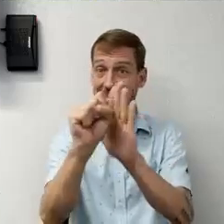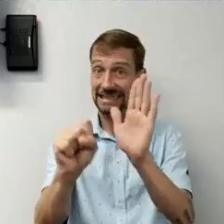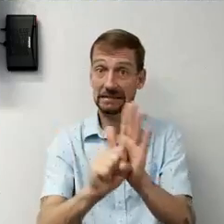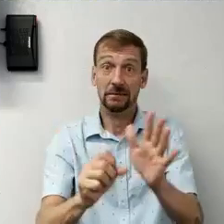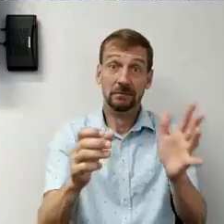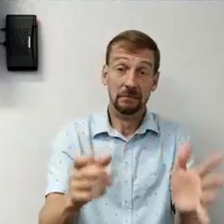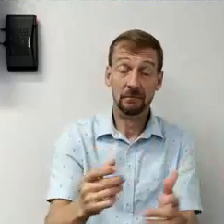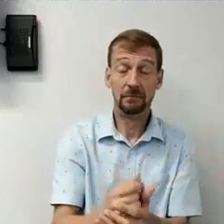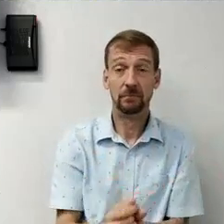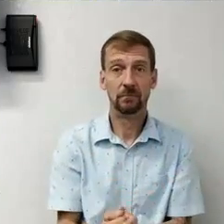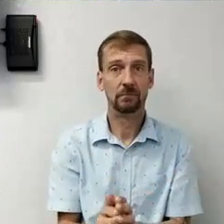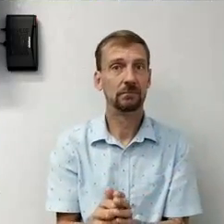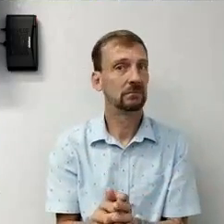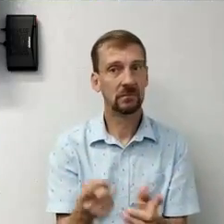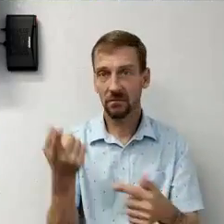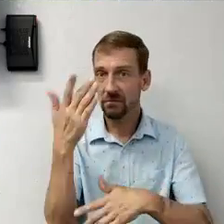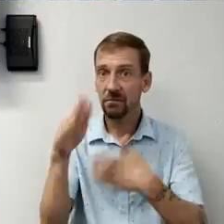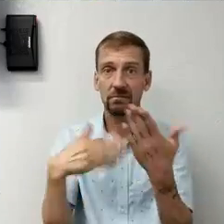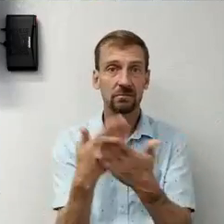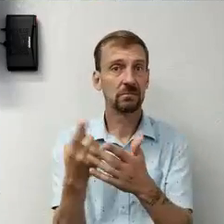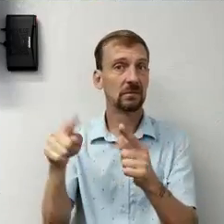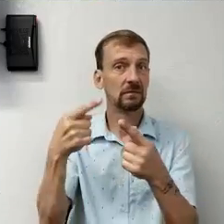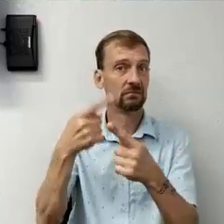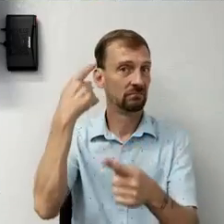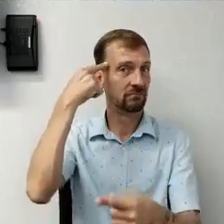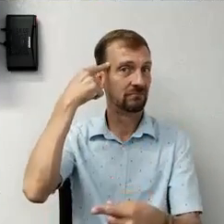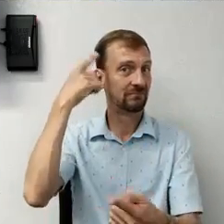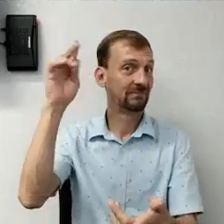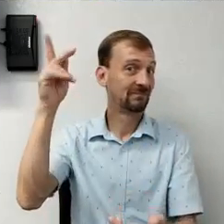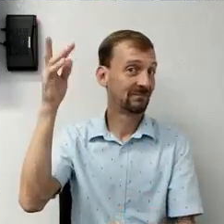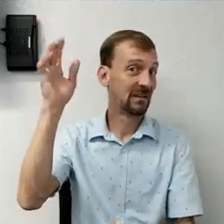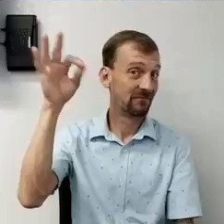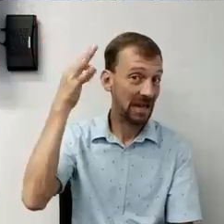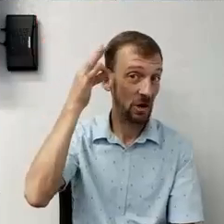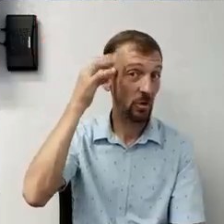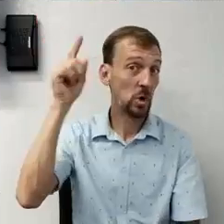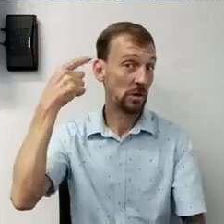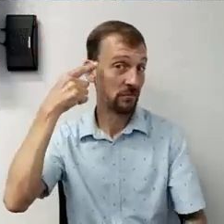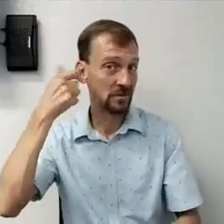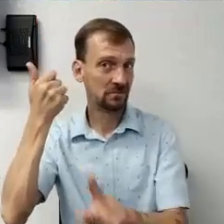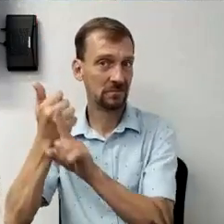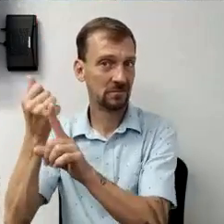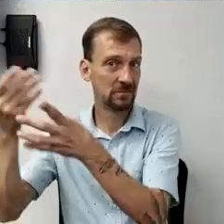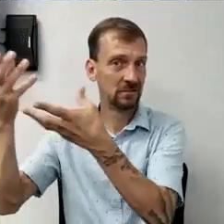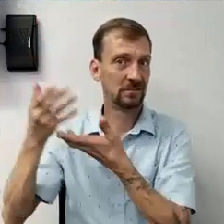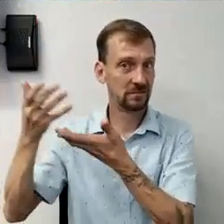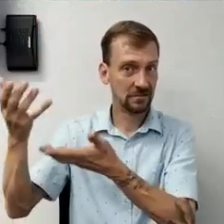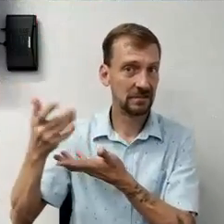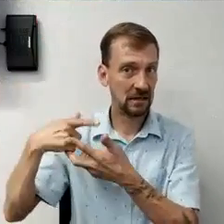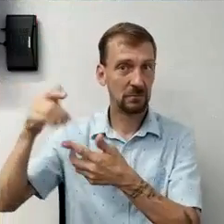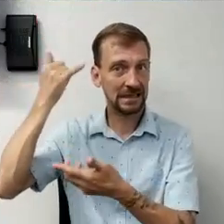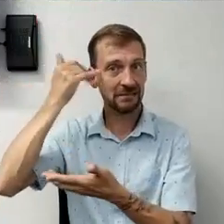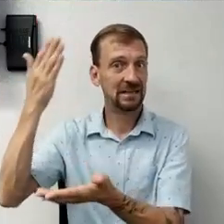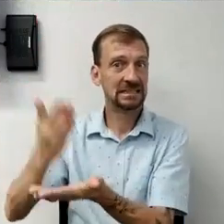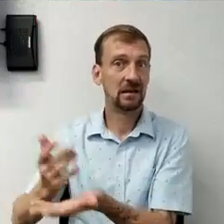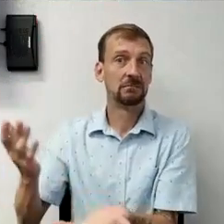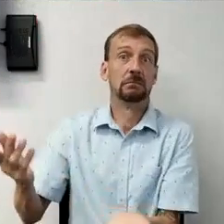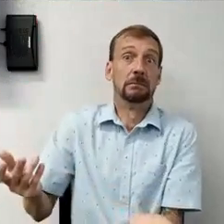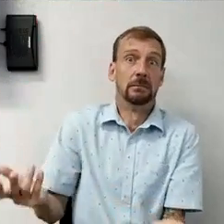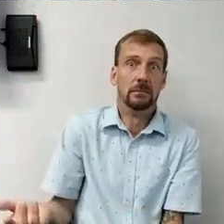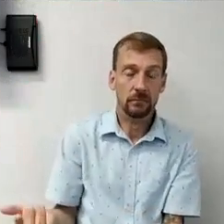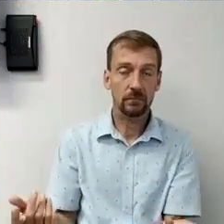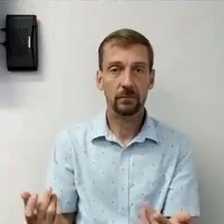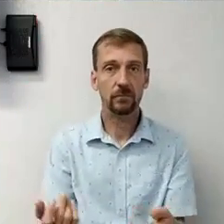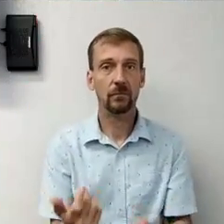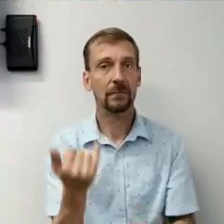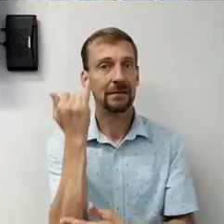whatsoever. It is all coming from the federal government. And as we continue to, you know, pay incredible, you